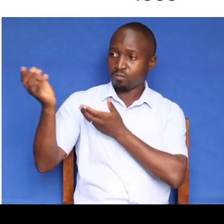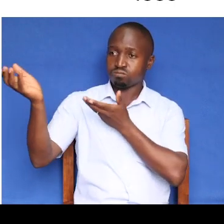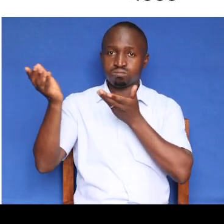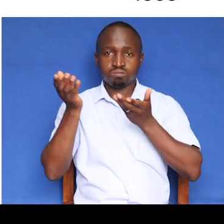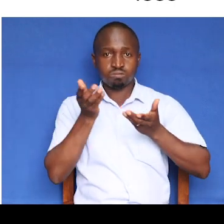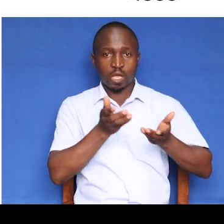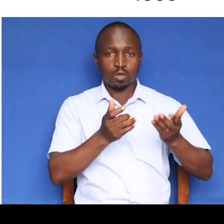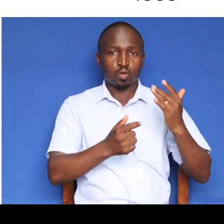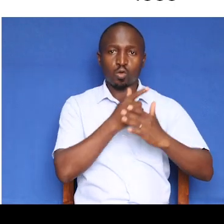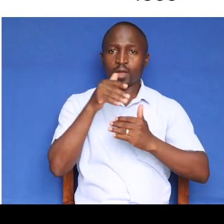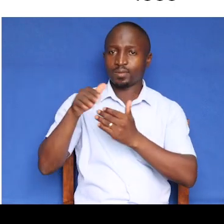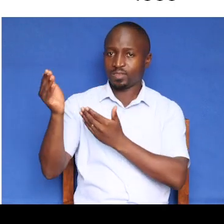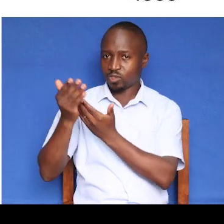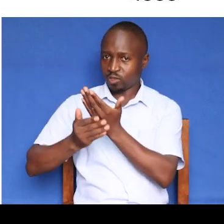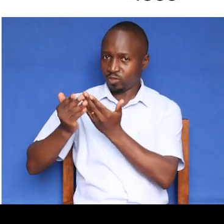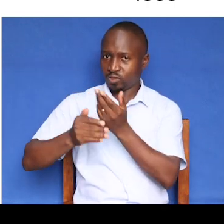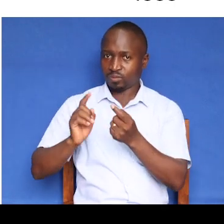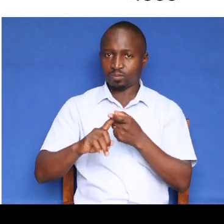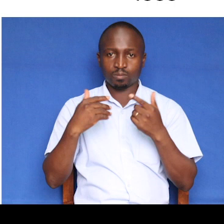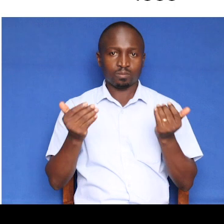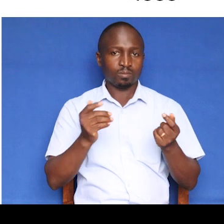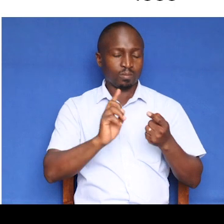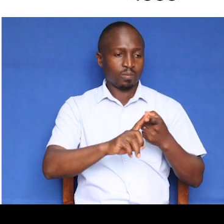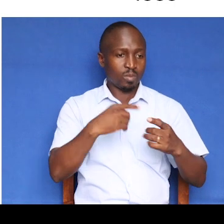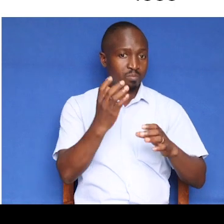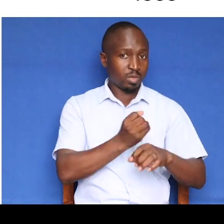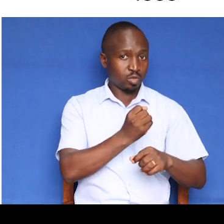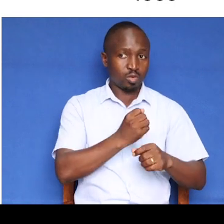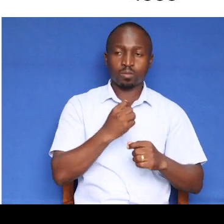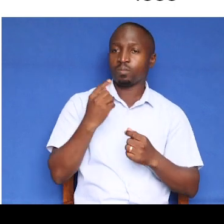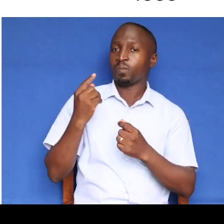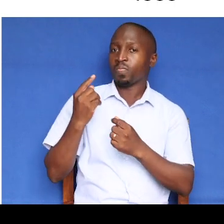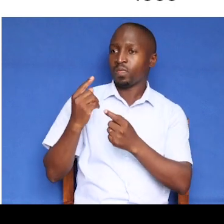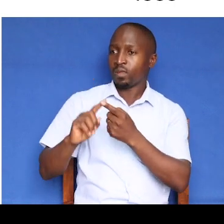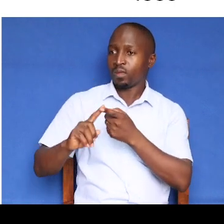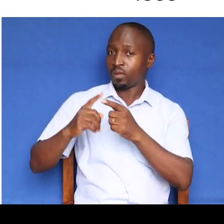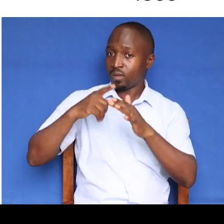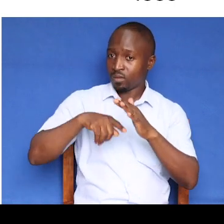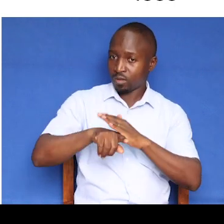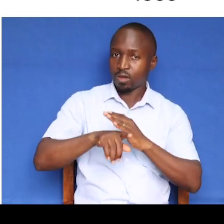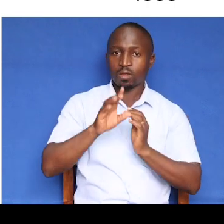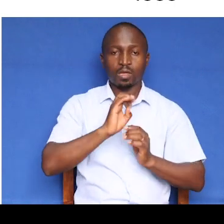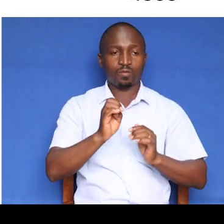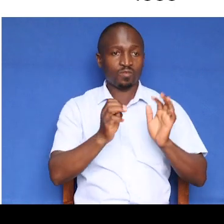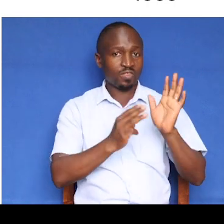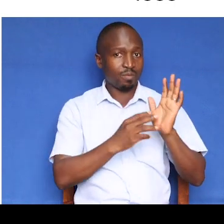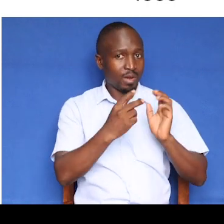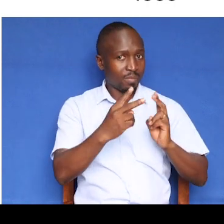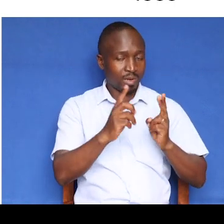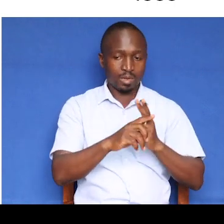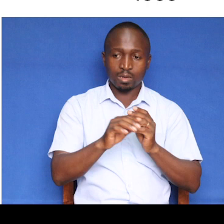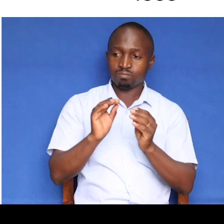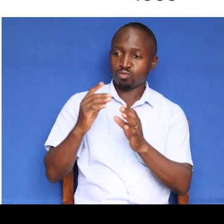received from abroad. So we take net national income, which is 82,000. We get it from